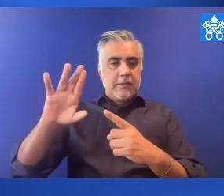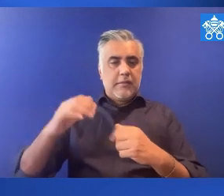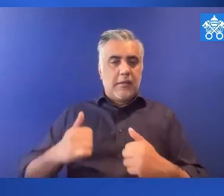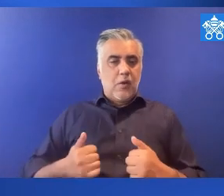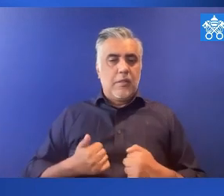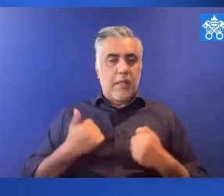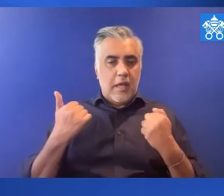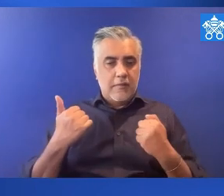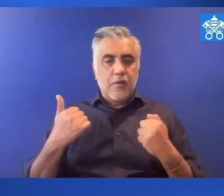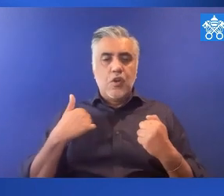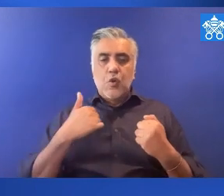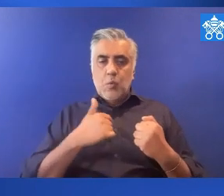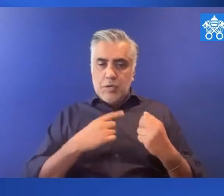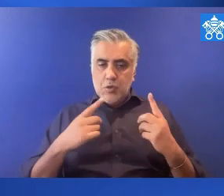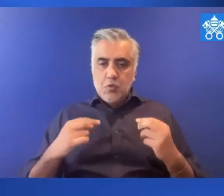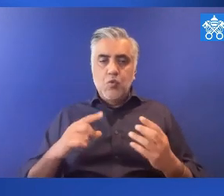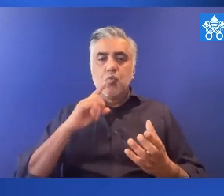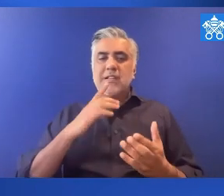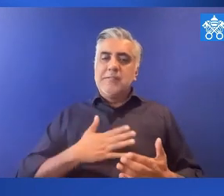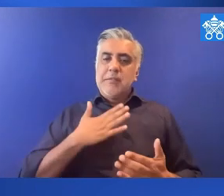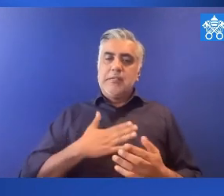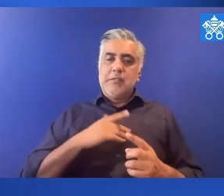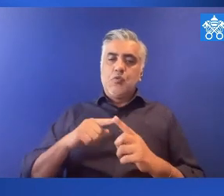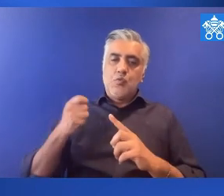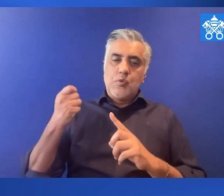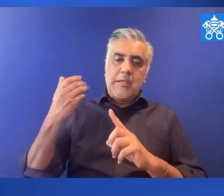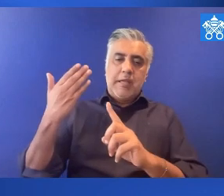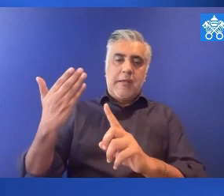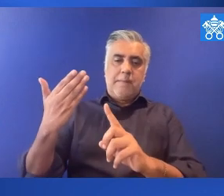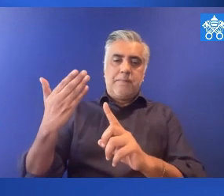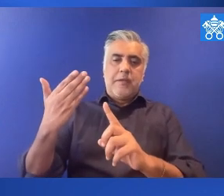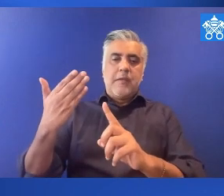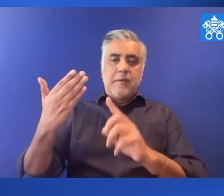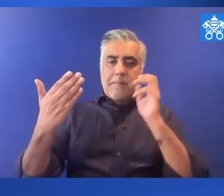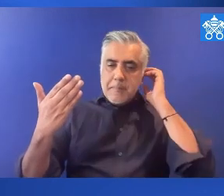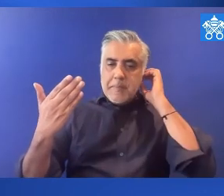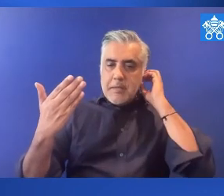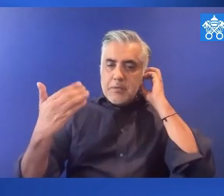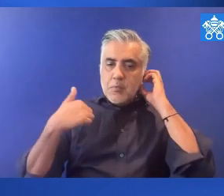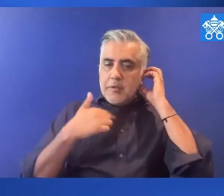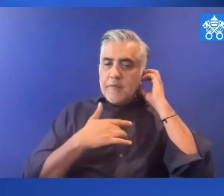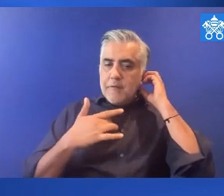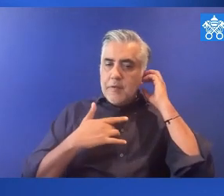to participate in his own life, to do what is pleasing to him,